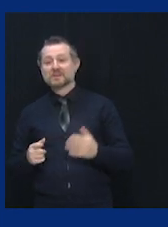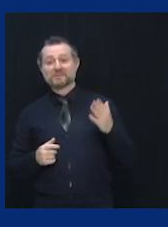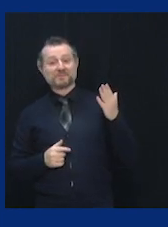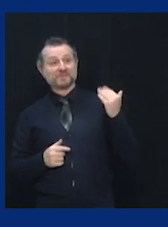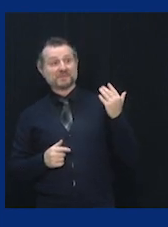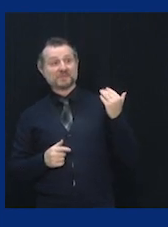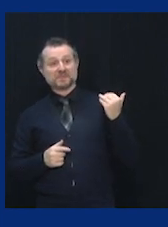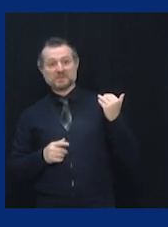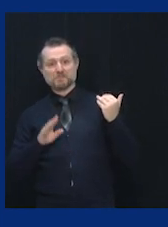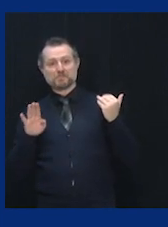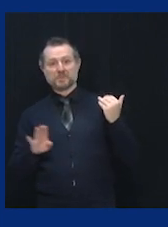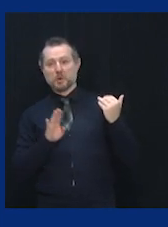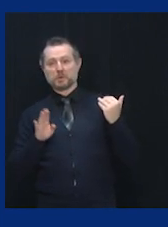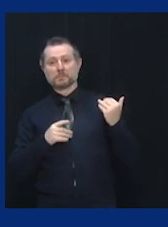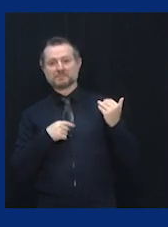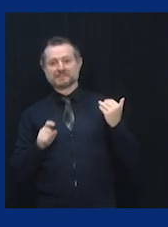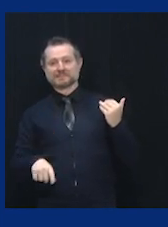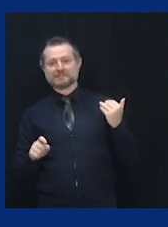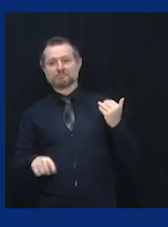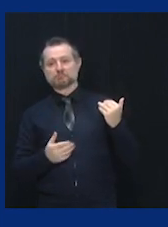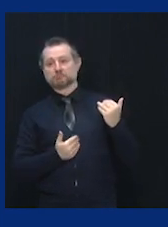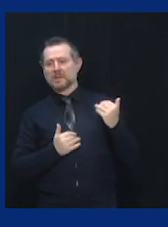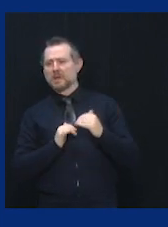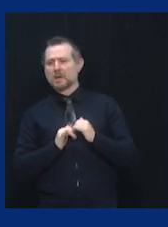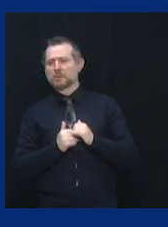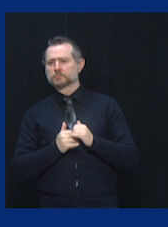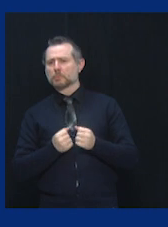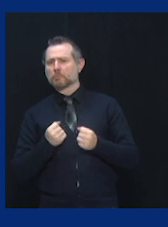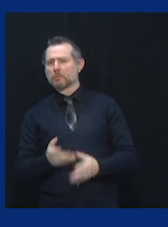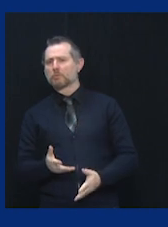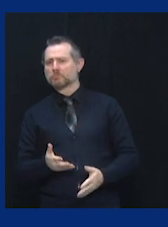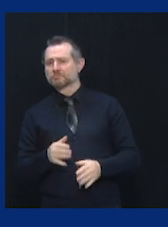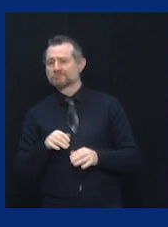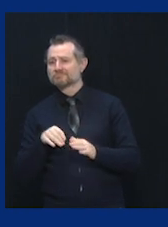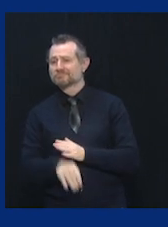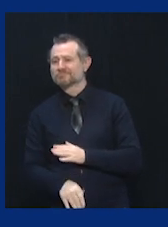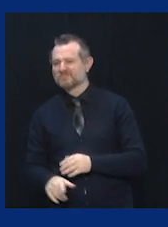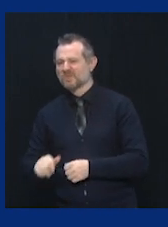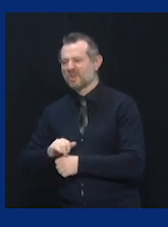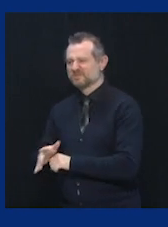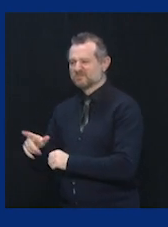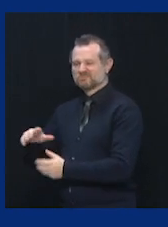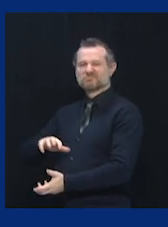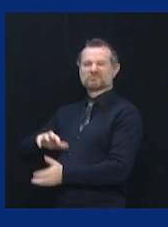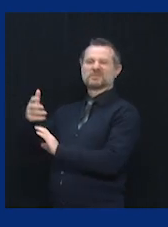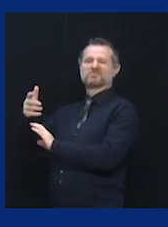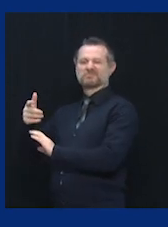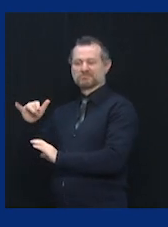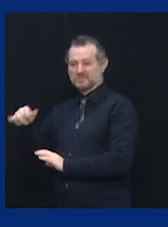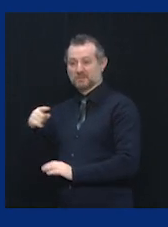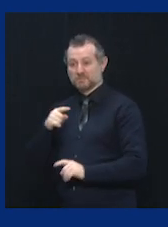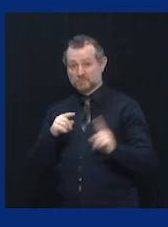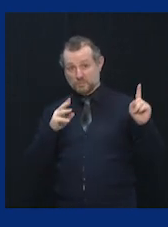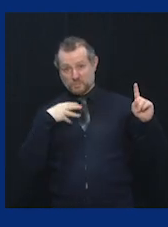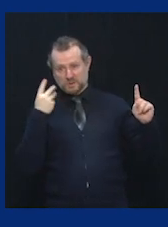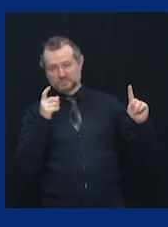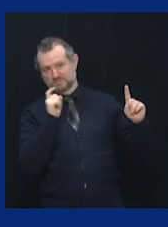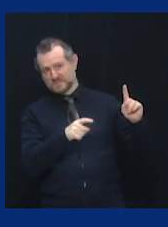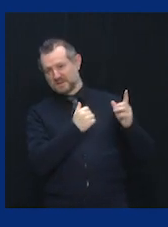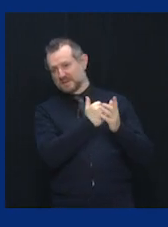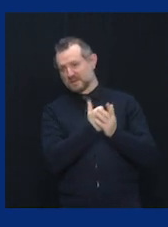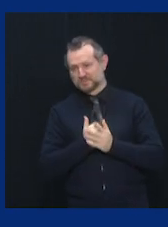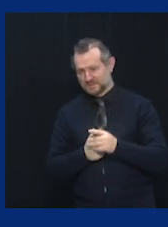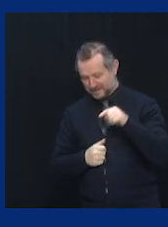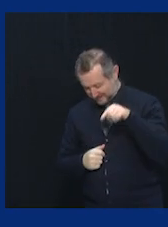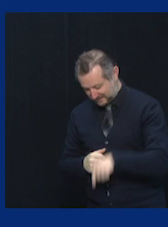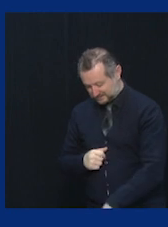cost from the COVID crisis. That's what Washington has to help this state and every state